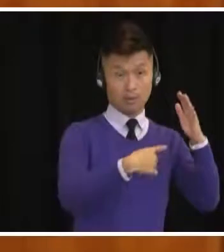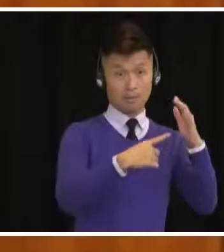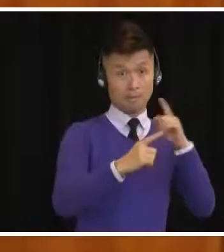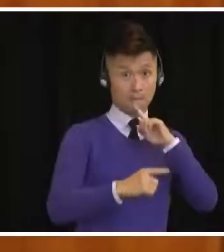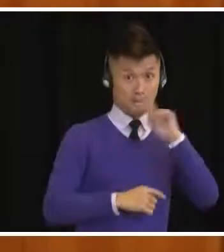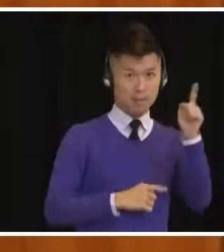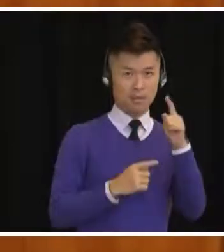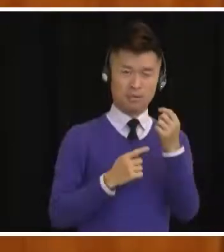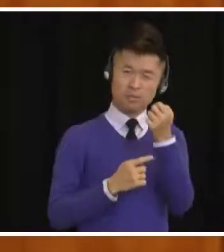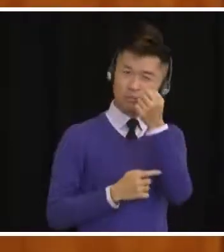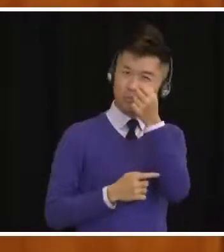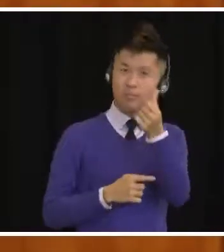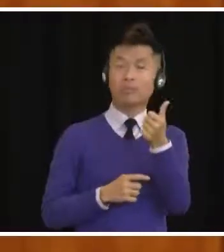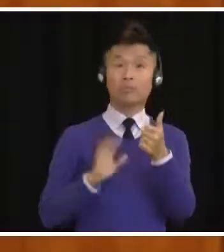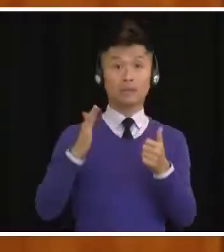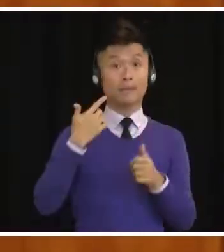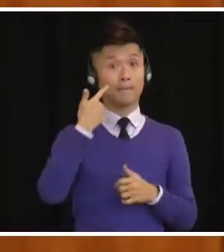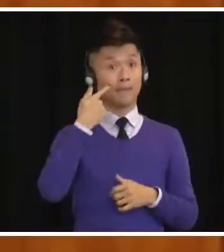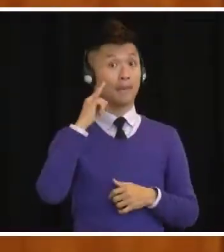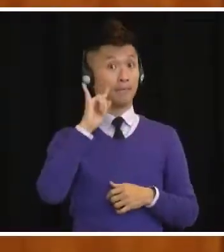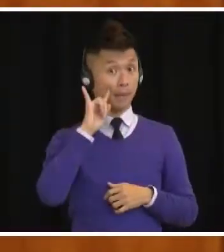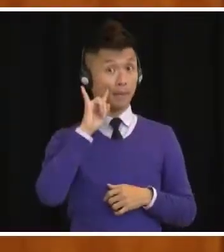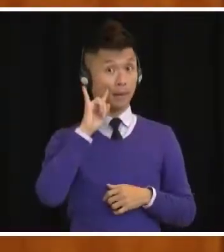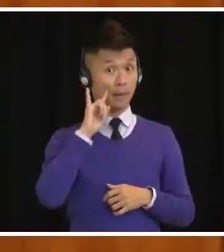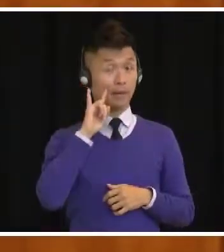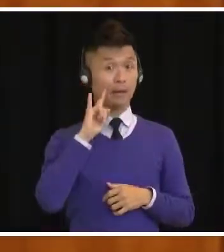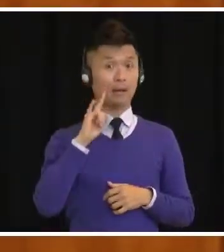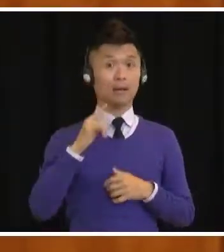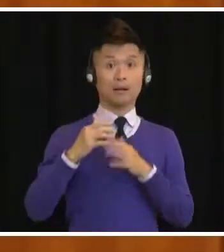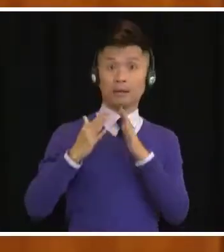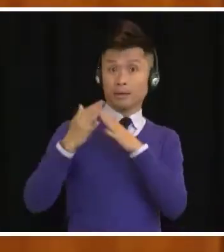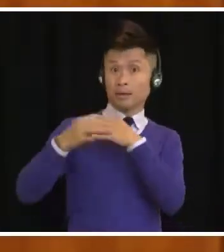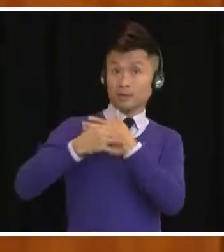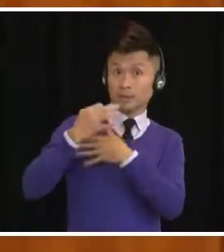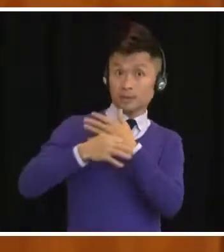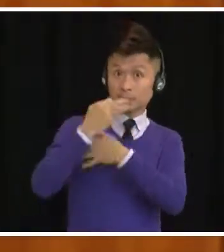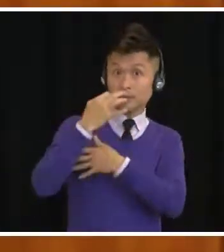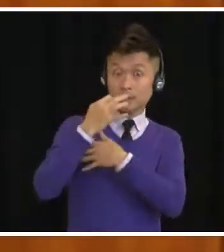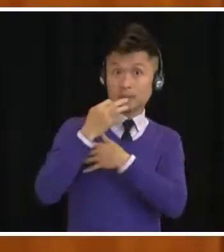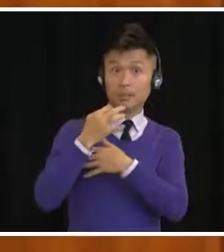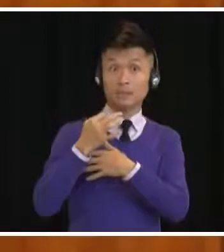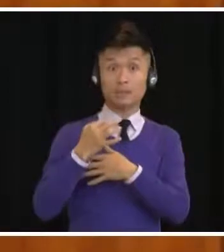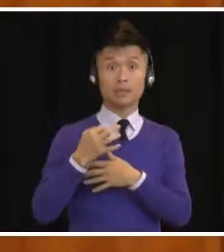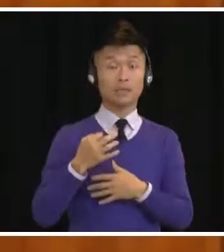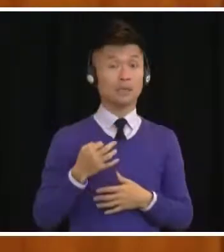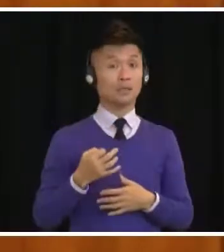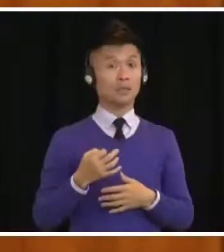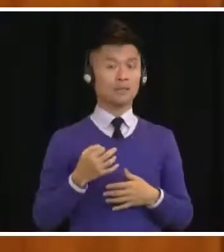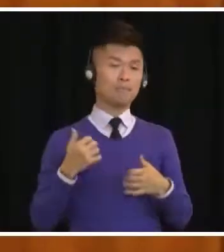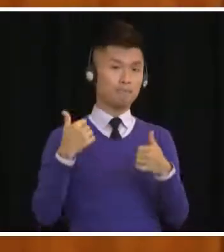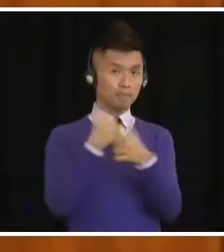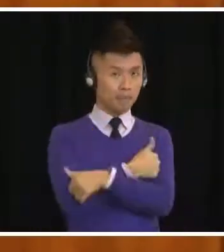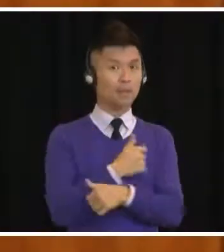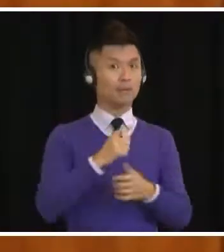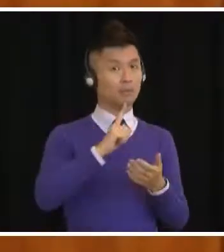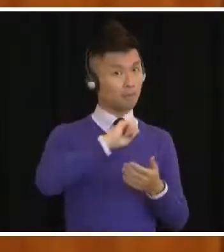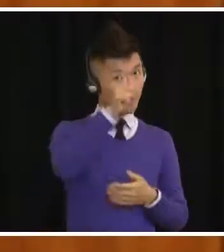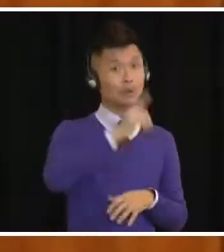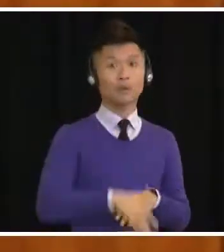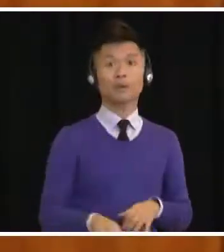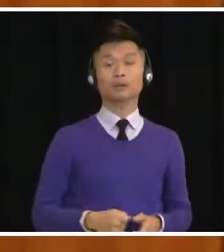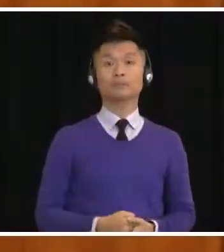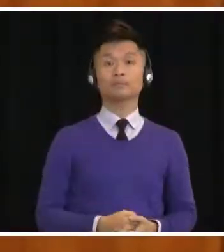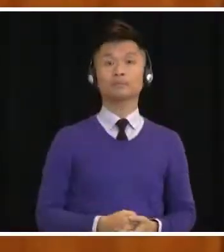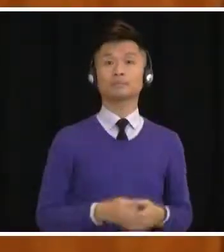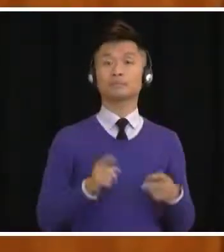come to the control yuan to file complaints. This may be rare if the victim is a child, but his family members